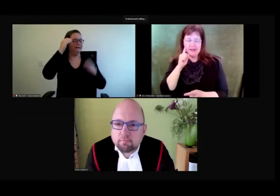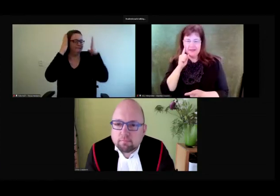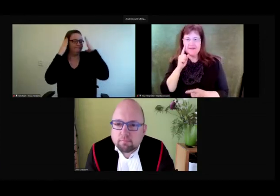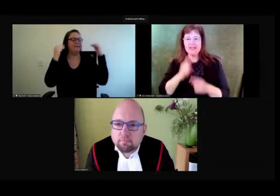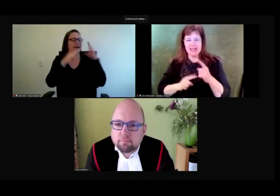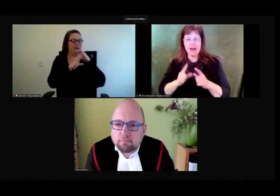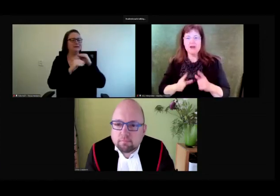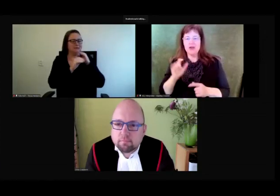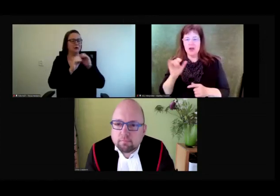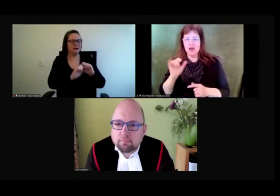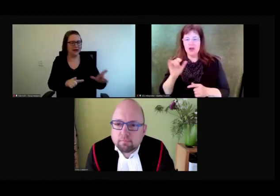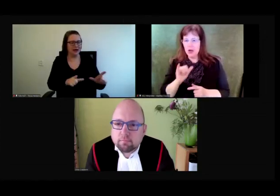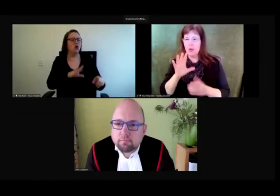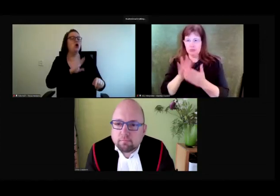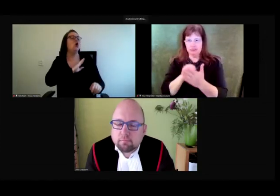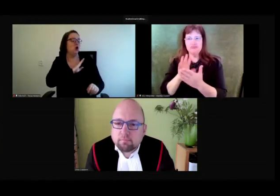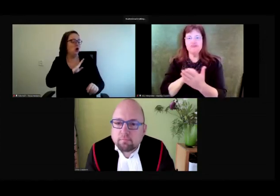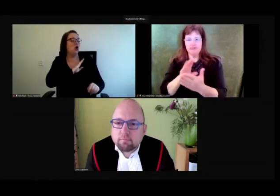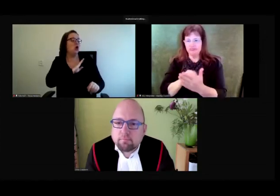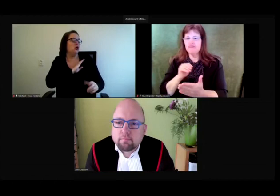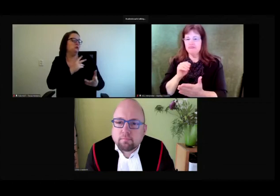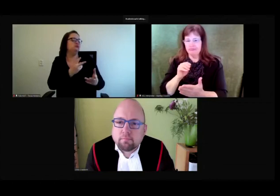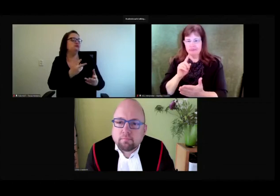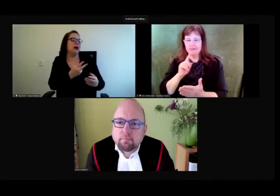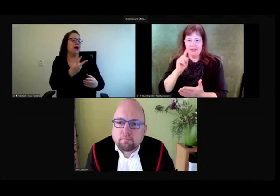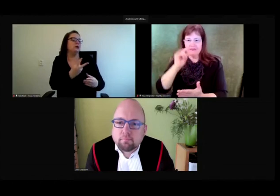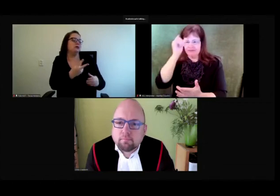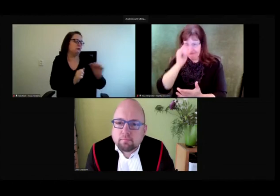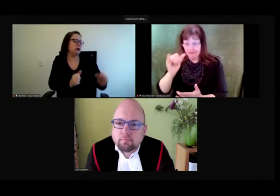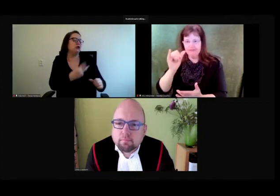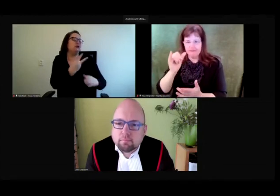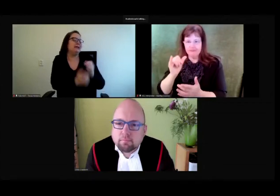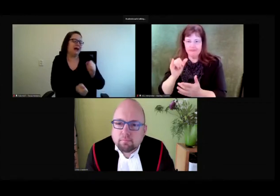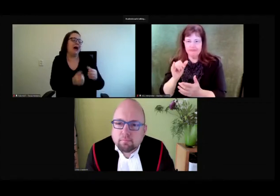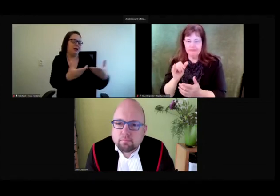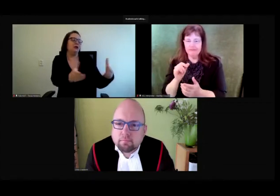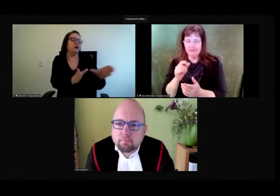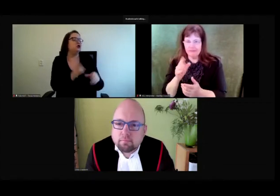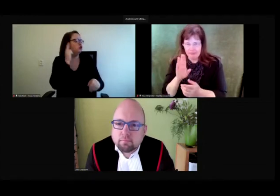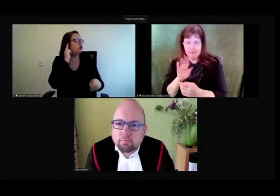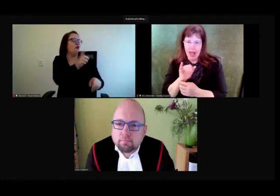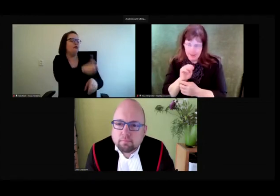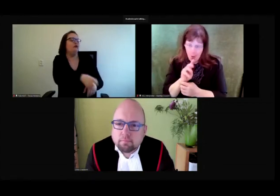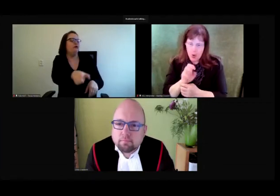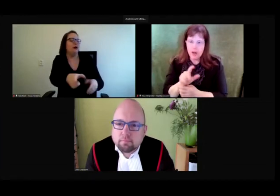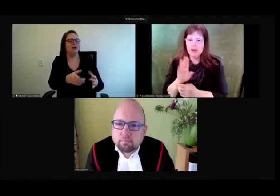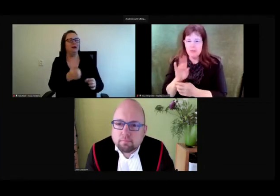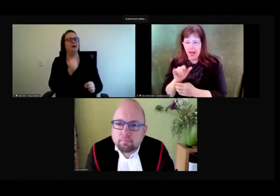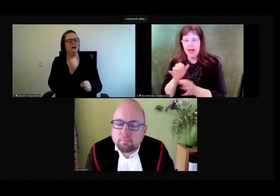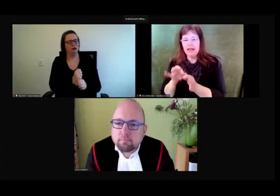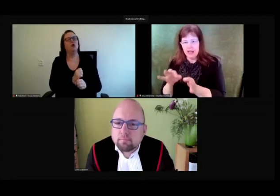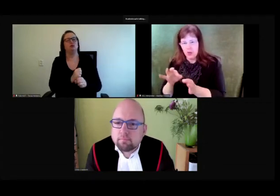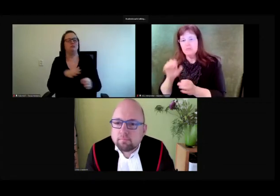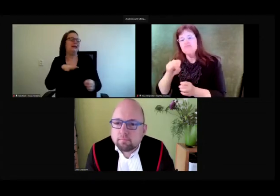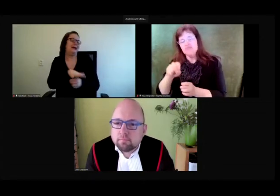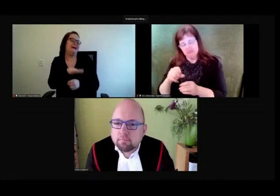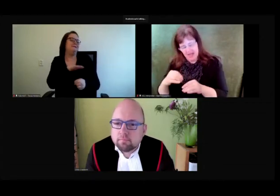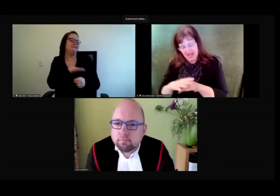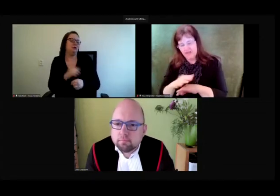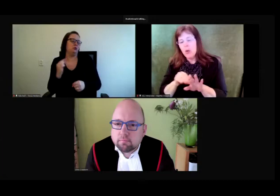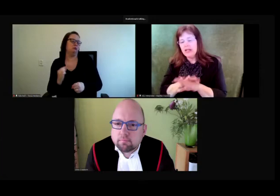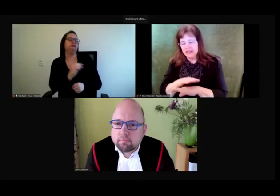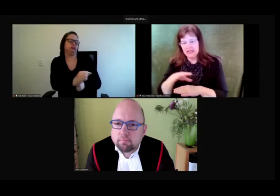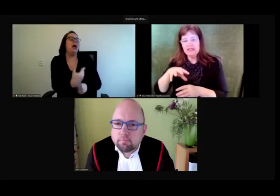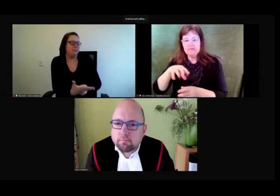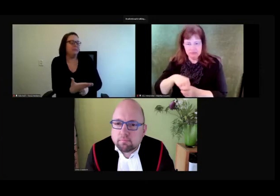also certainly bimodal, bilingual. So there might still be some sort of influences from Dutch.